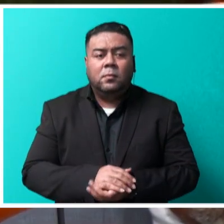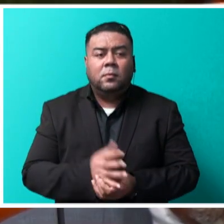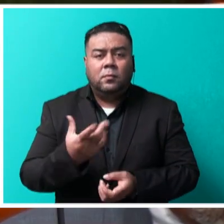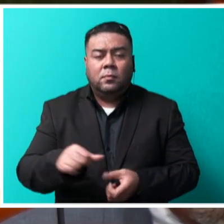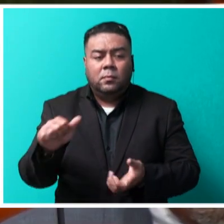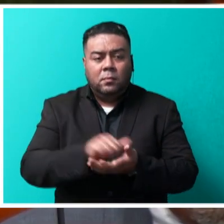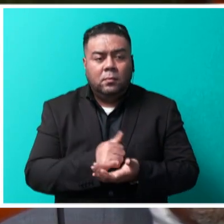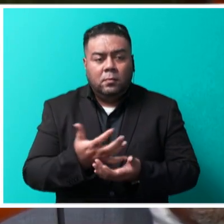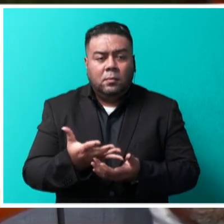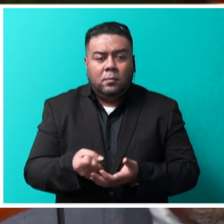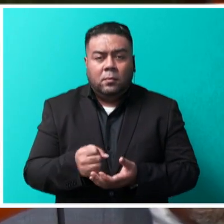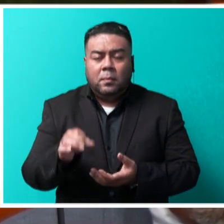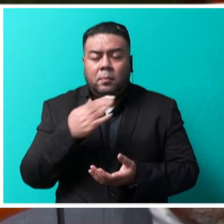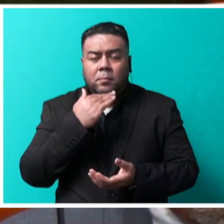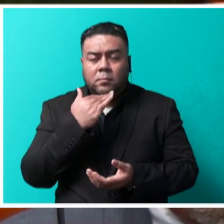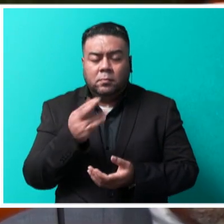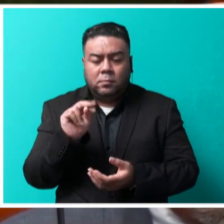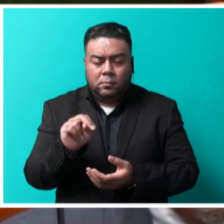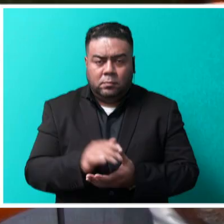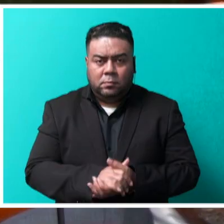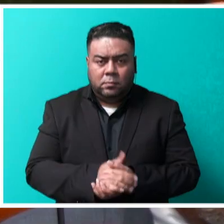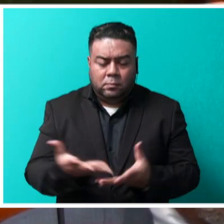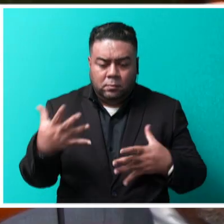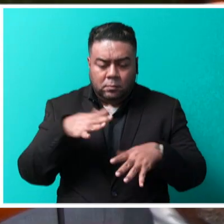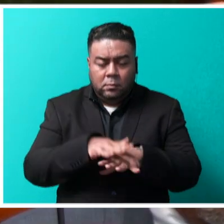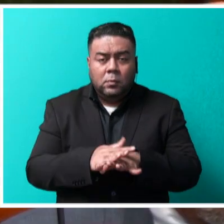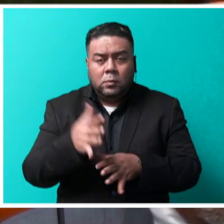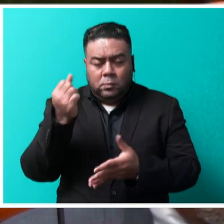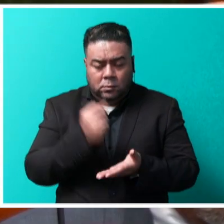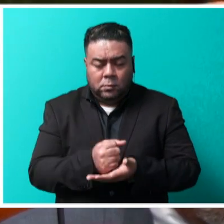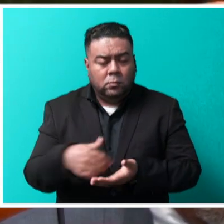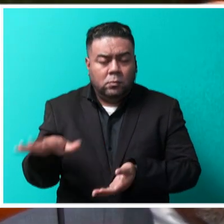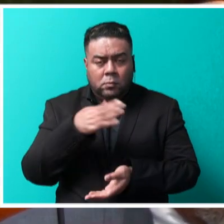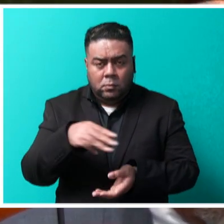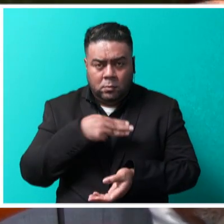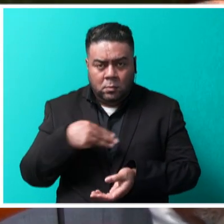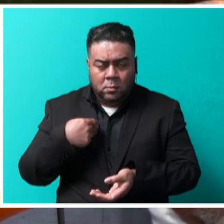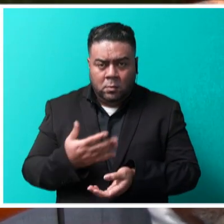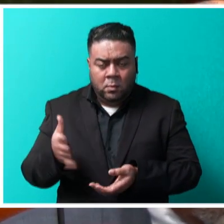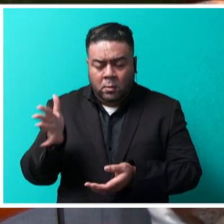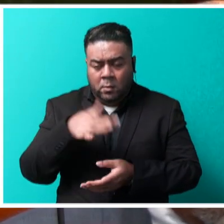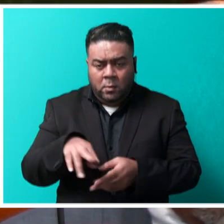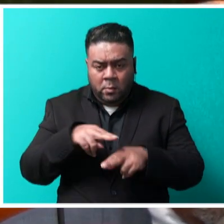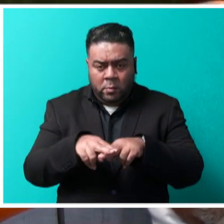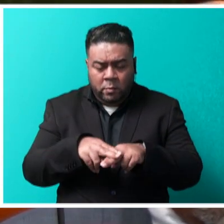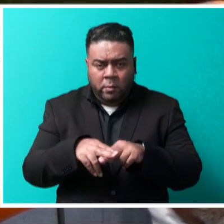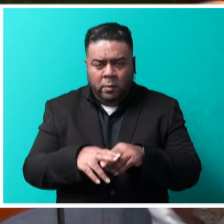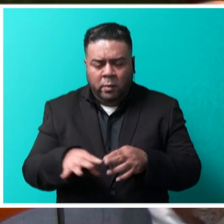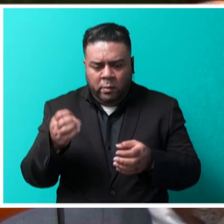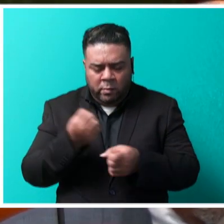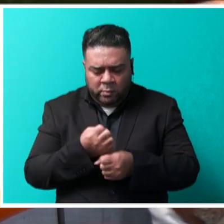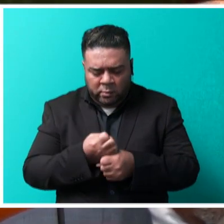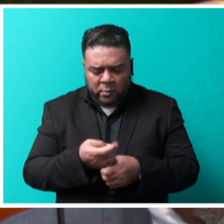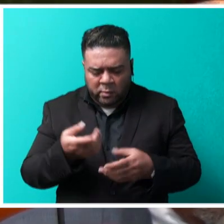of much-needed IT equipment and network cabling to ensure that all our ministry offices across Fiji are equipped to support